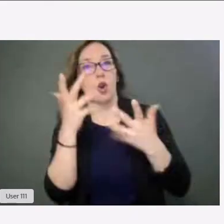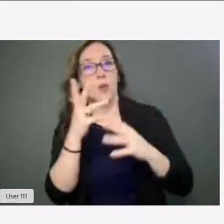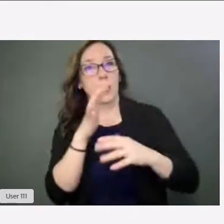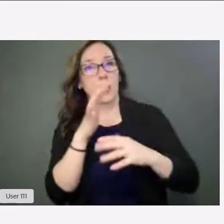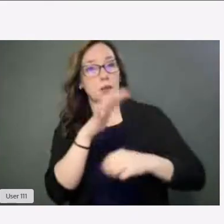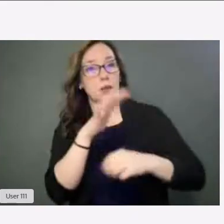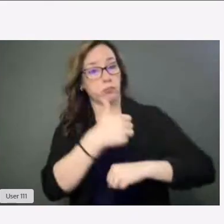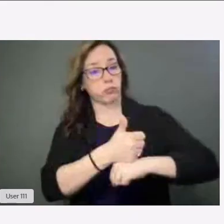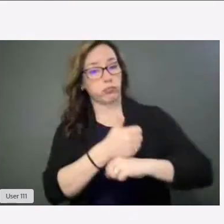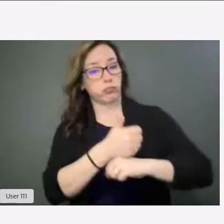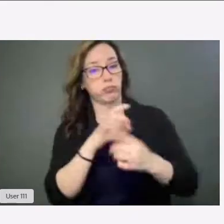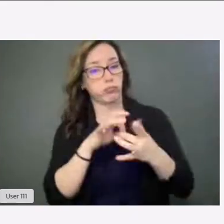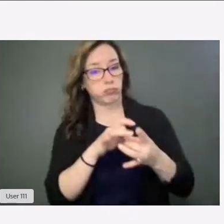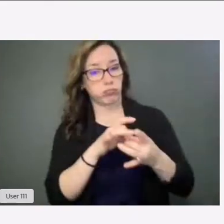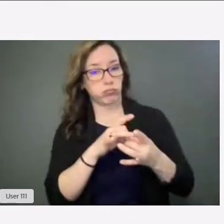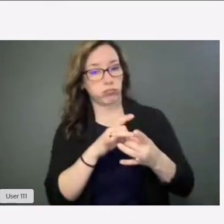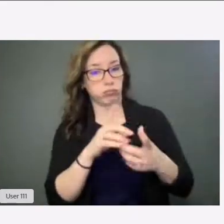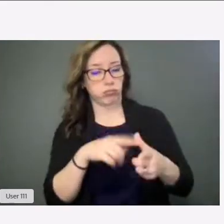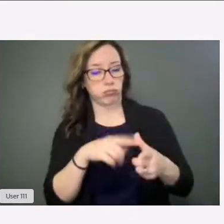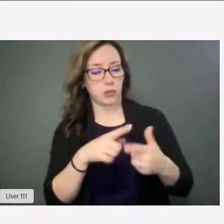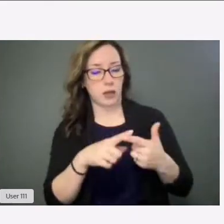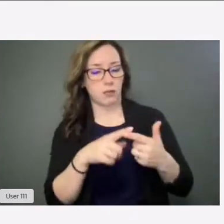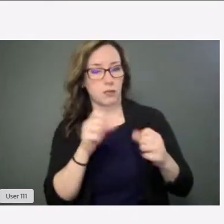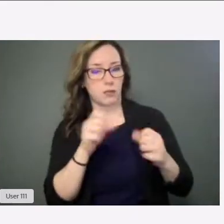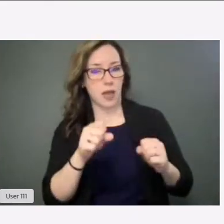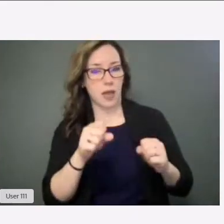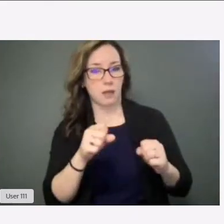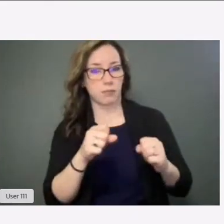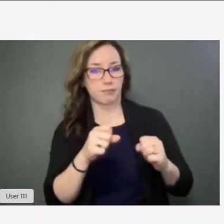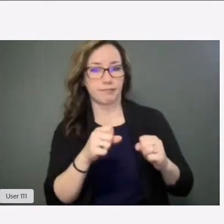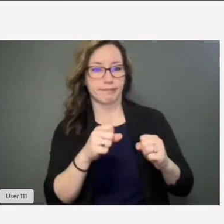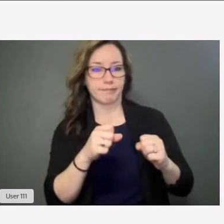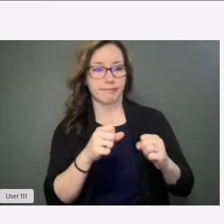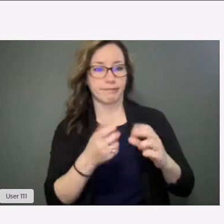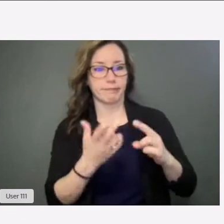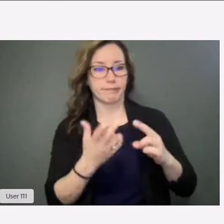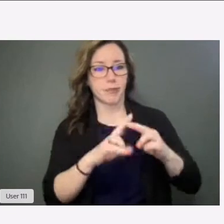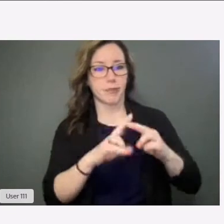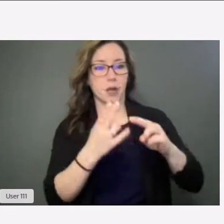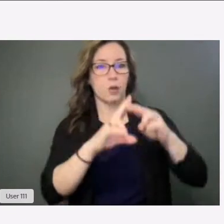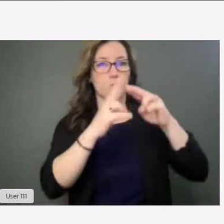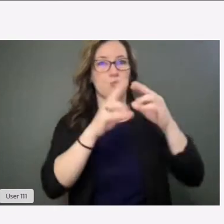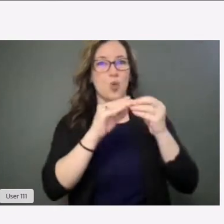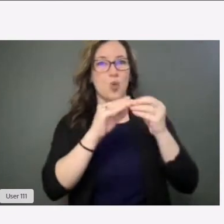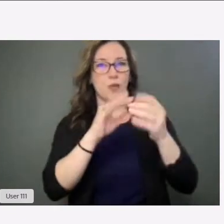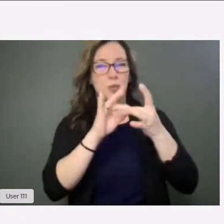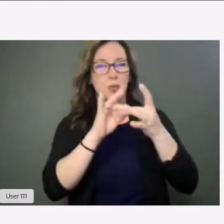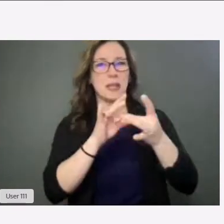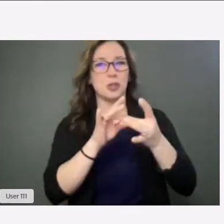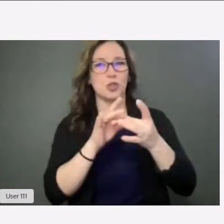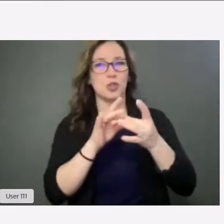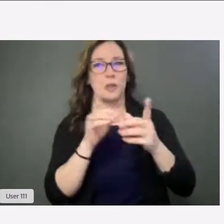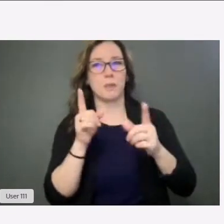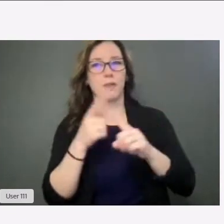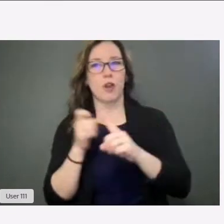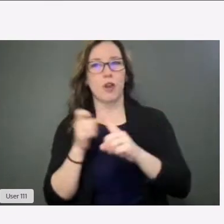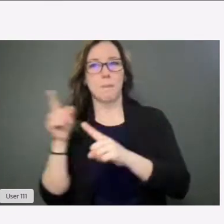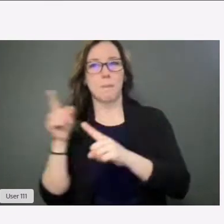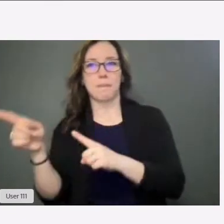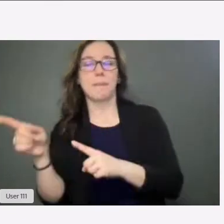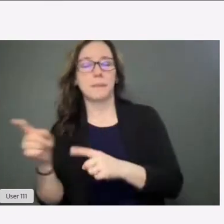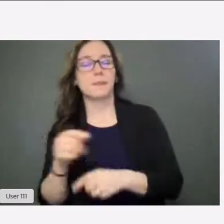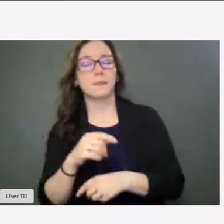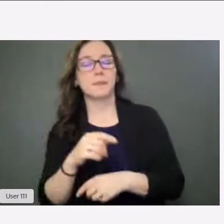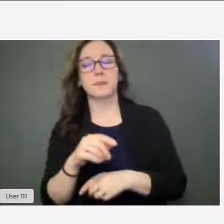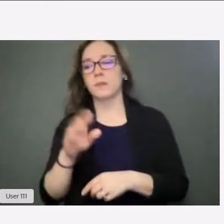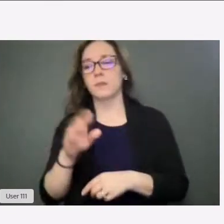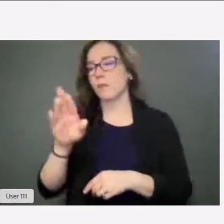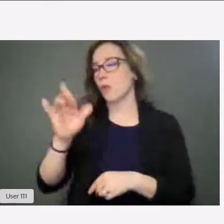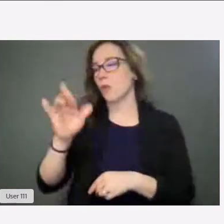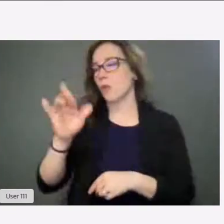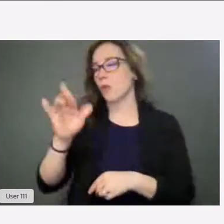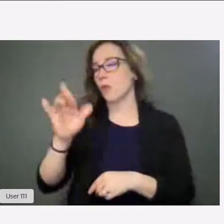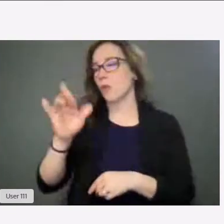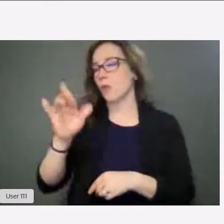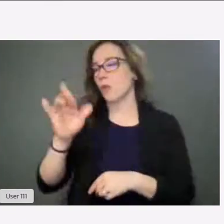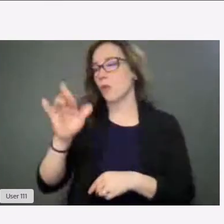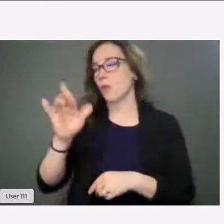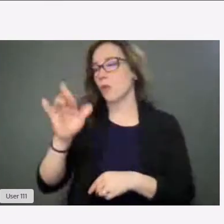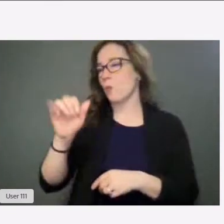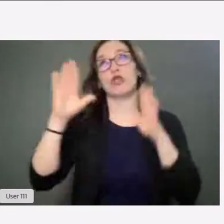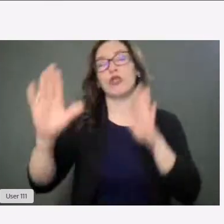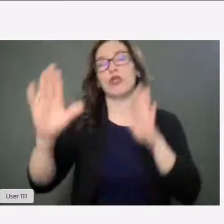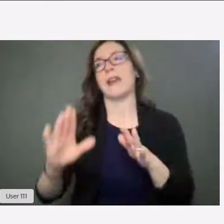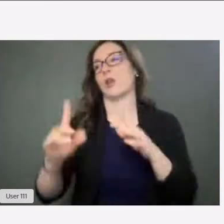of, you know, that's even better. Great. Okay. Question from Brian. hires? Brian,